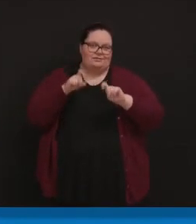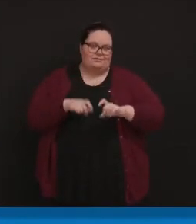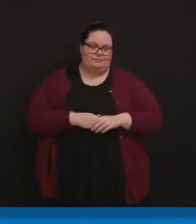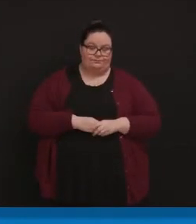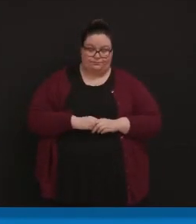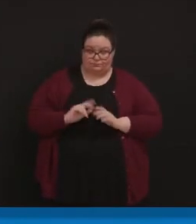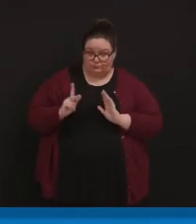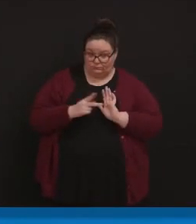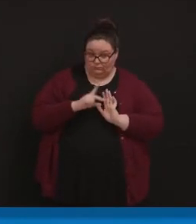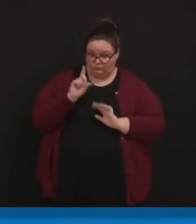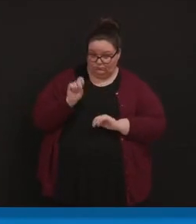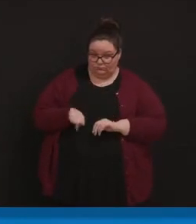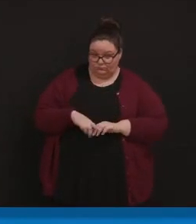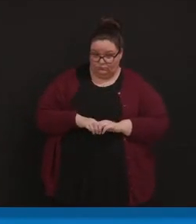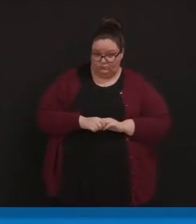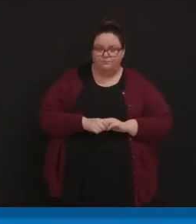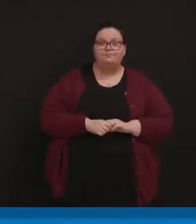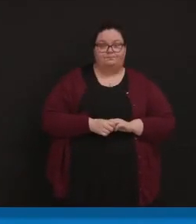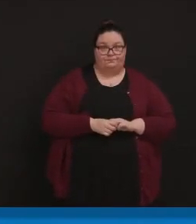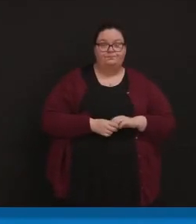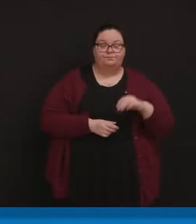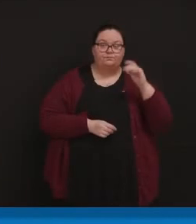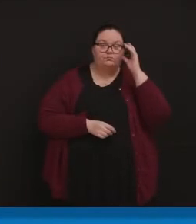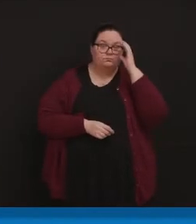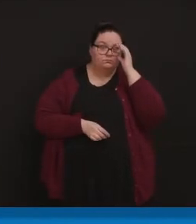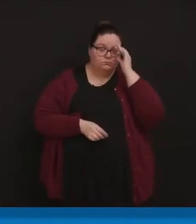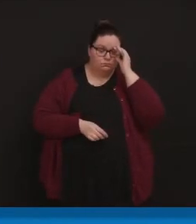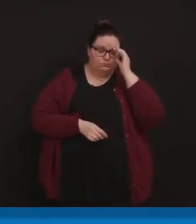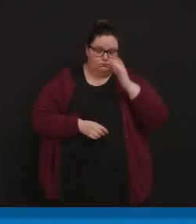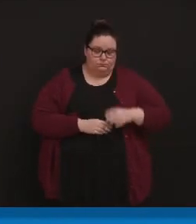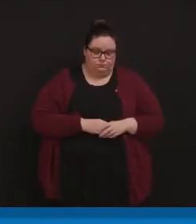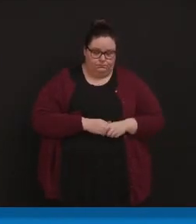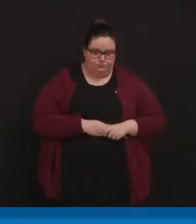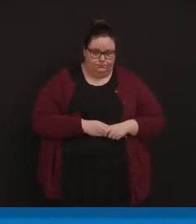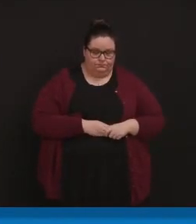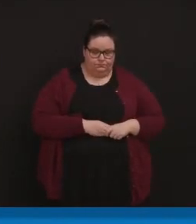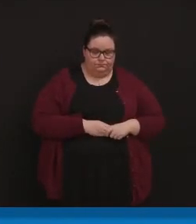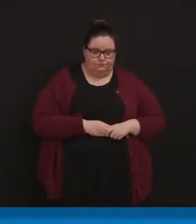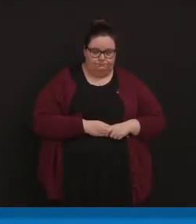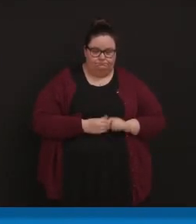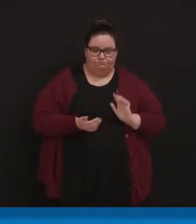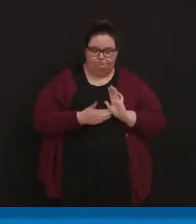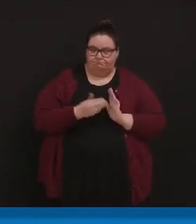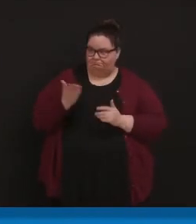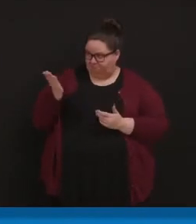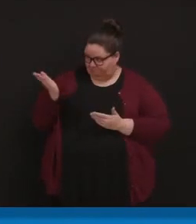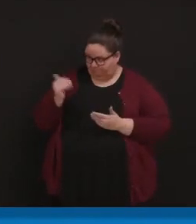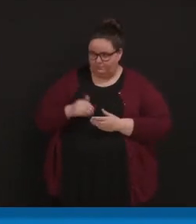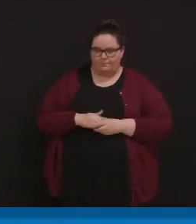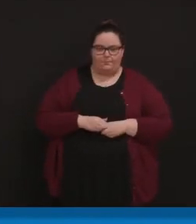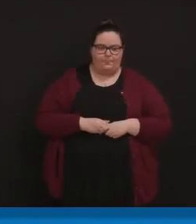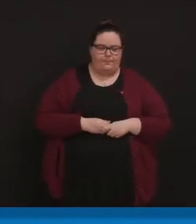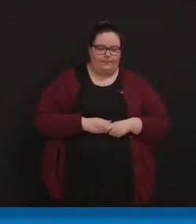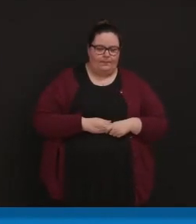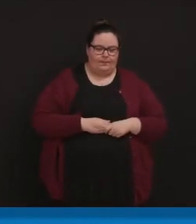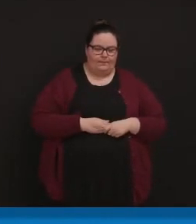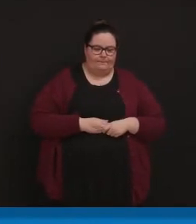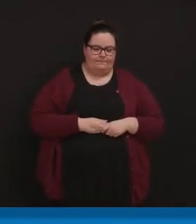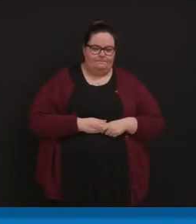do you have a follow-up today? I do, thank you. Dr. Russell, what do the